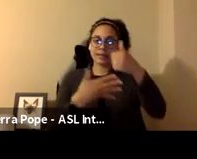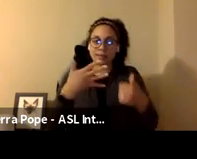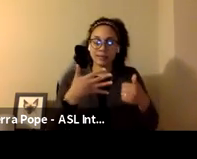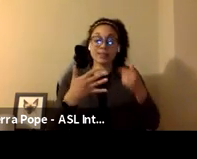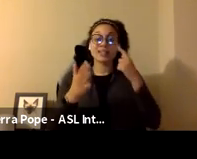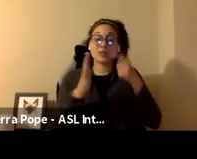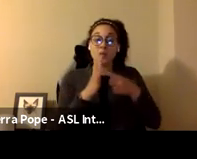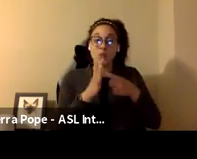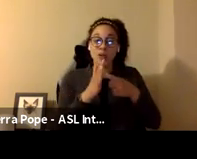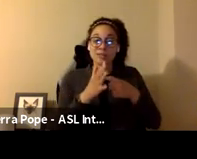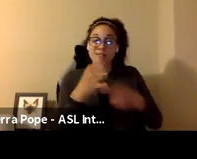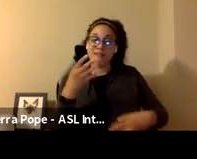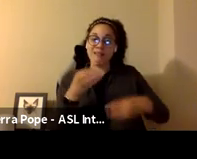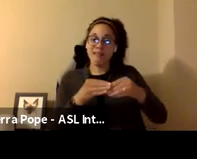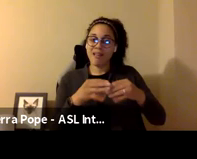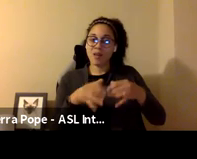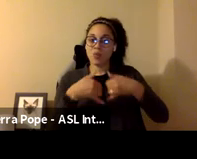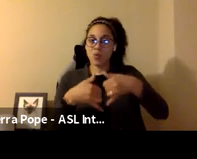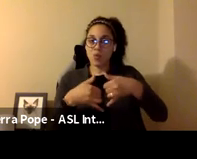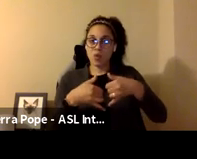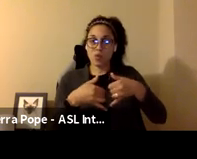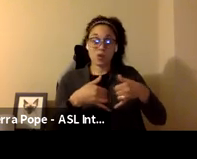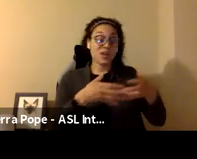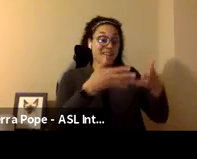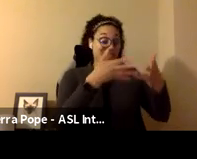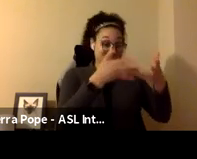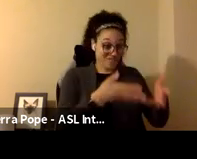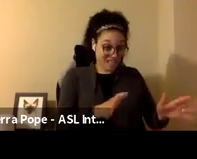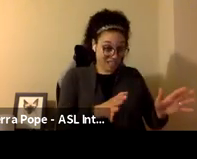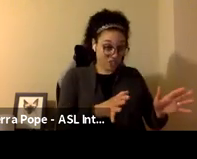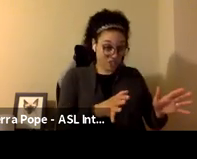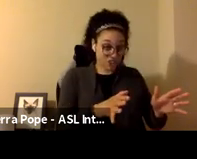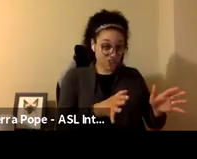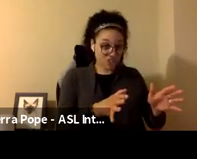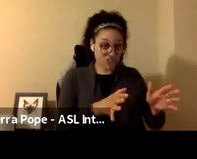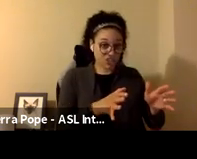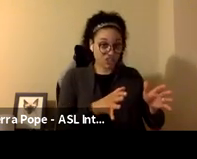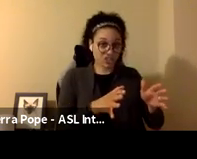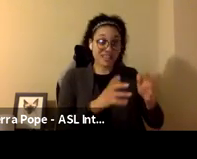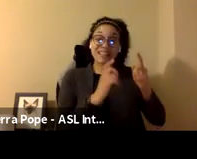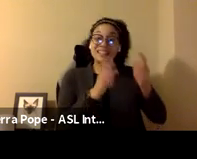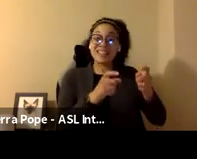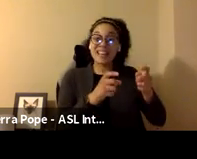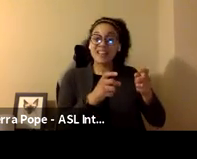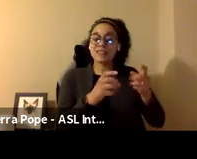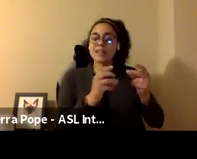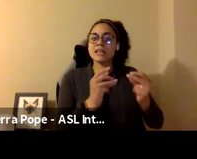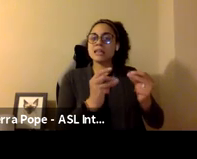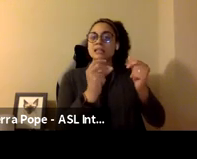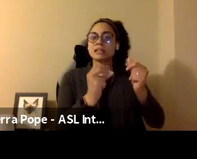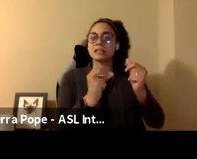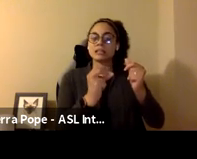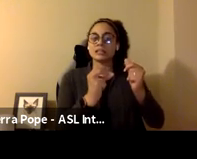in the reward. So right after they finish one part of it, they get this instant dopamine, I